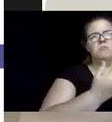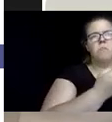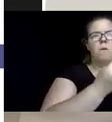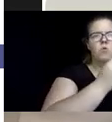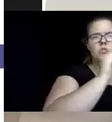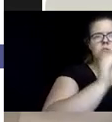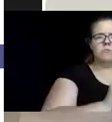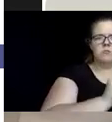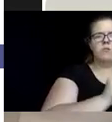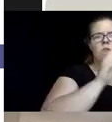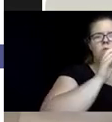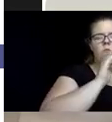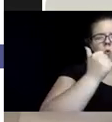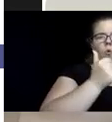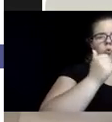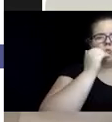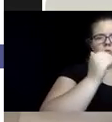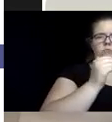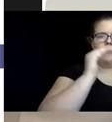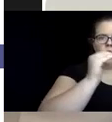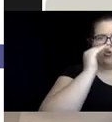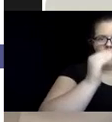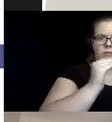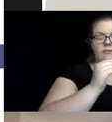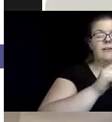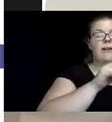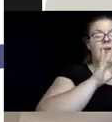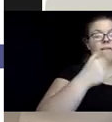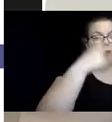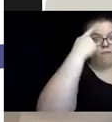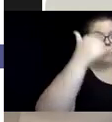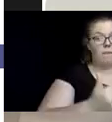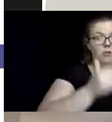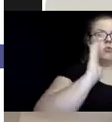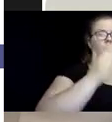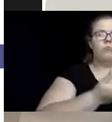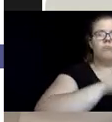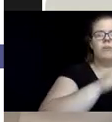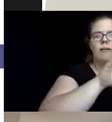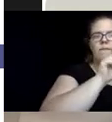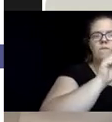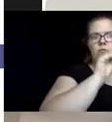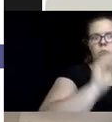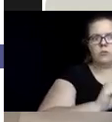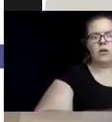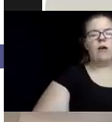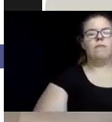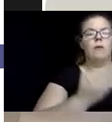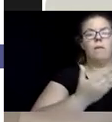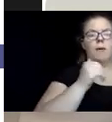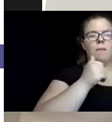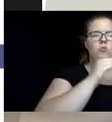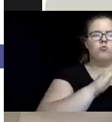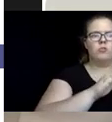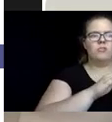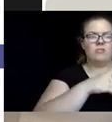goes up to 50% in cases of dementia. They might address how underreported it is. In our community, based on